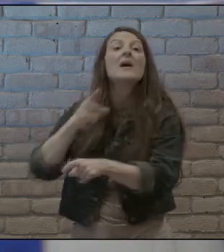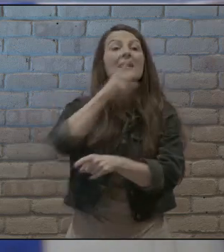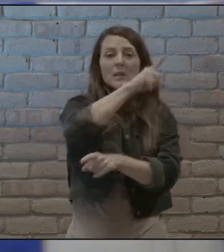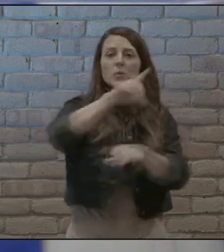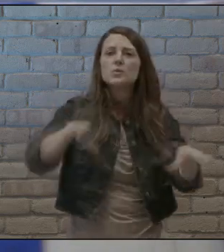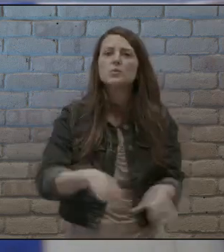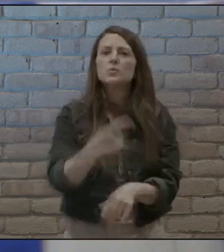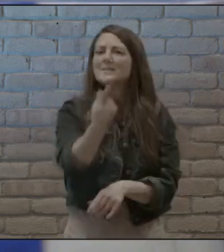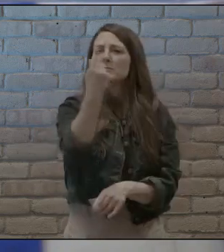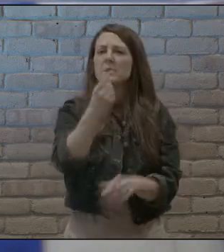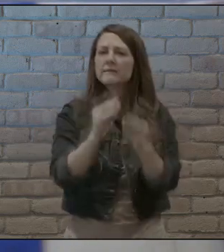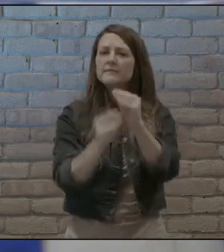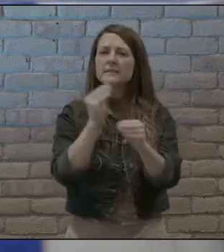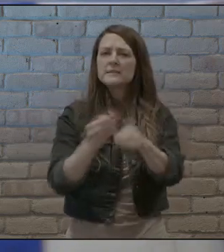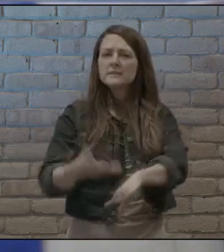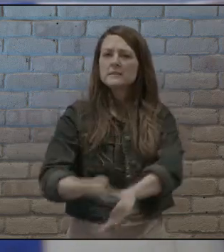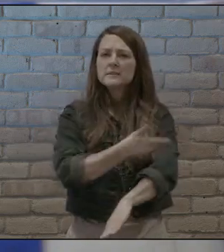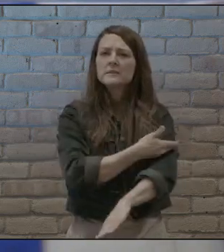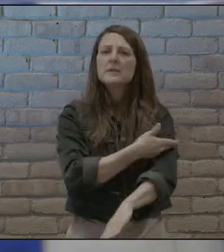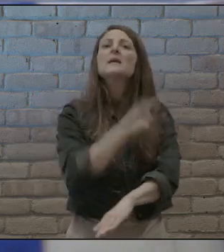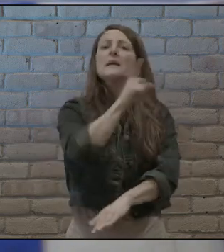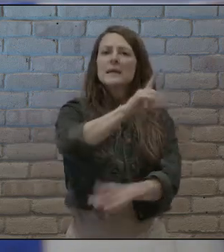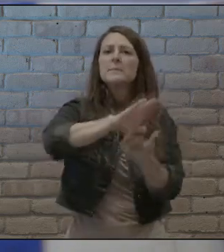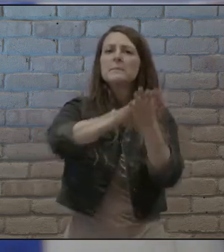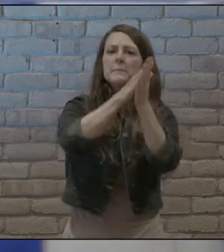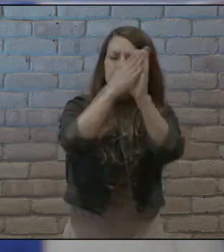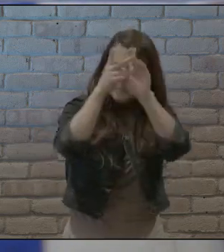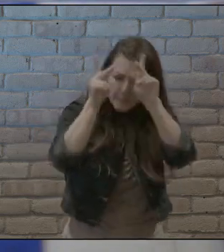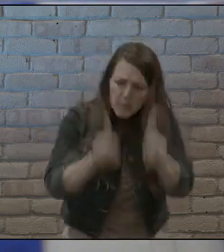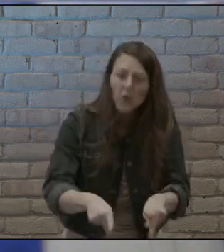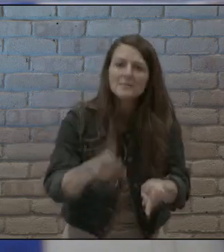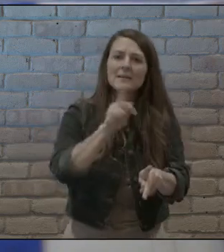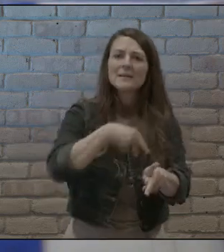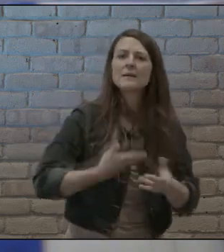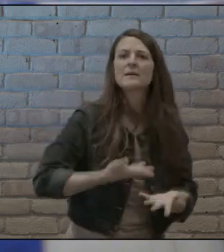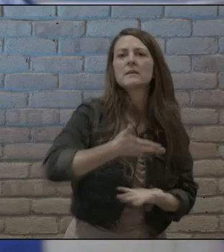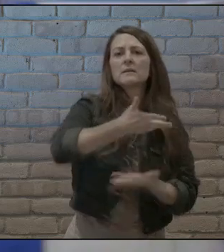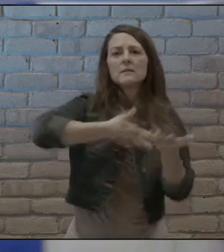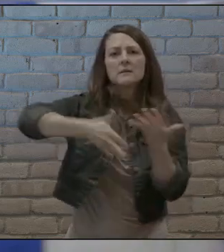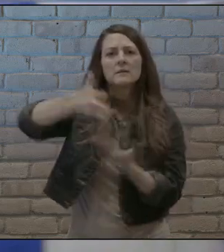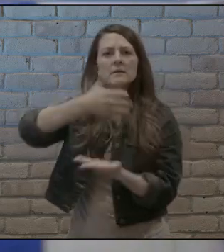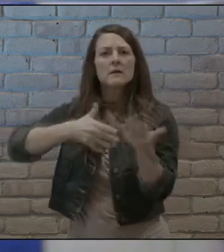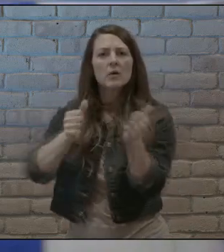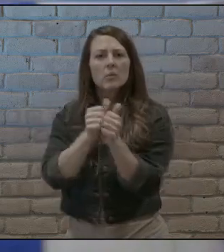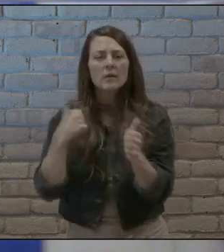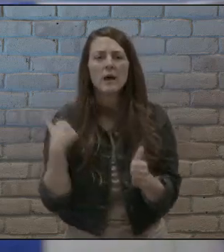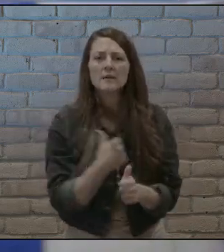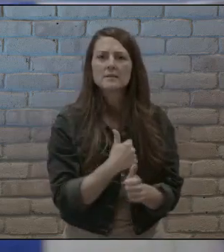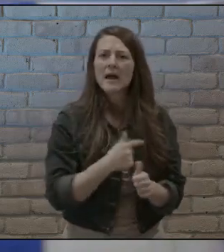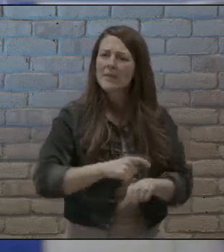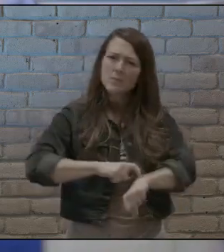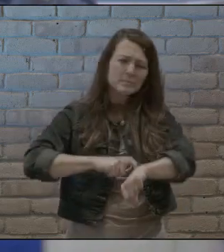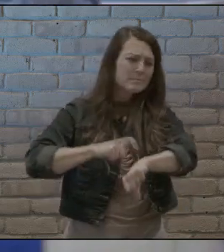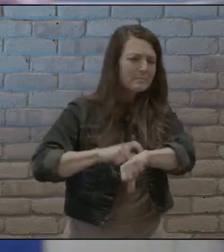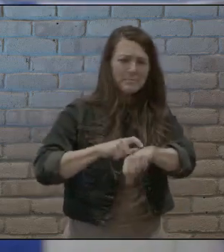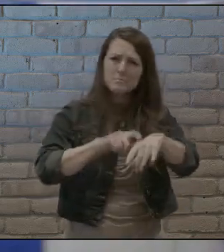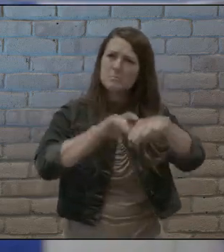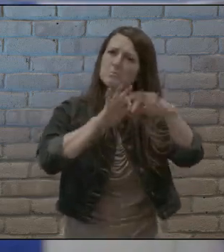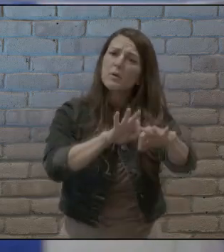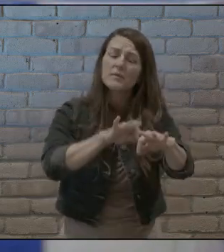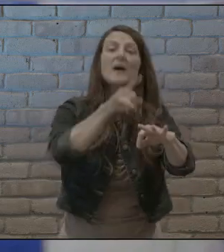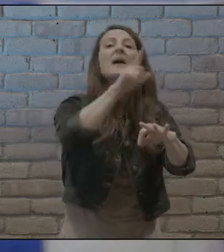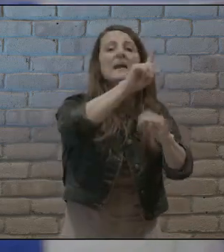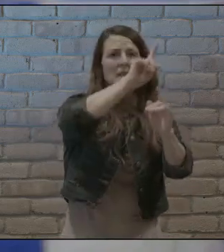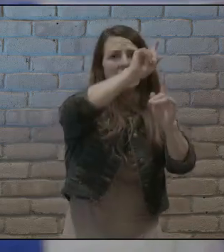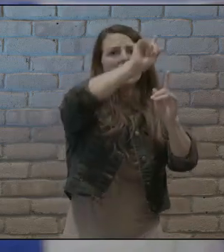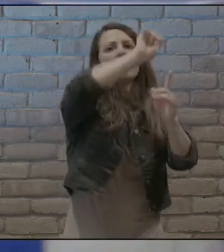do something about it by taking on flesh and living among us. That at just the right time, he would take